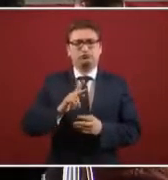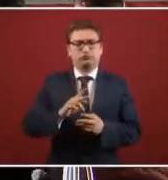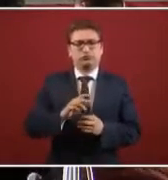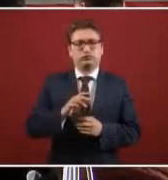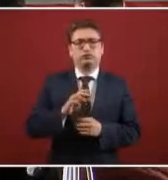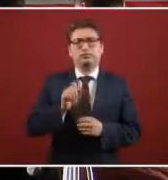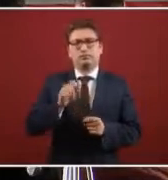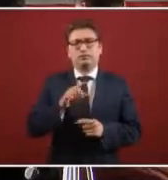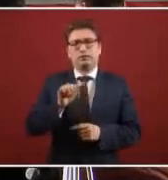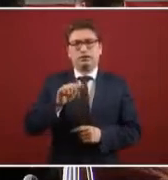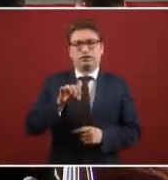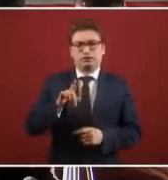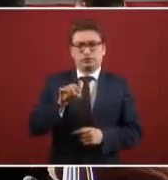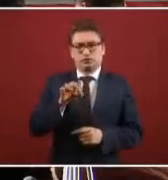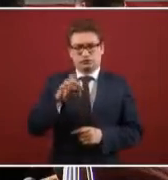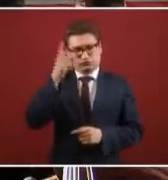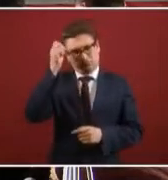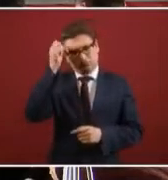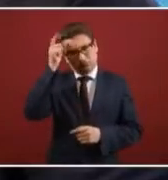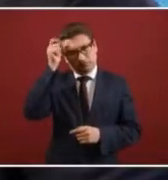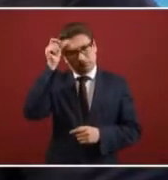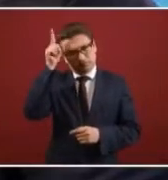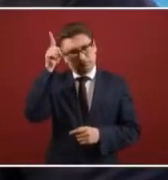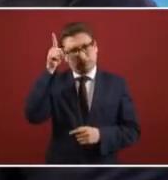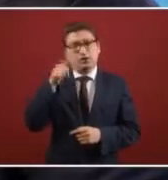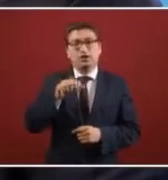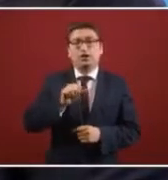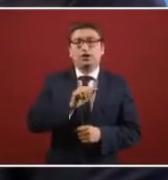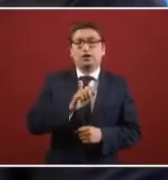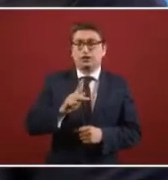84,000 have been taken from